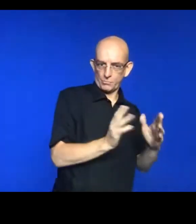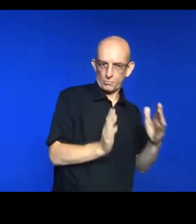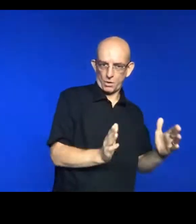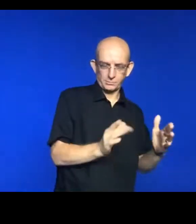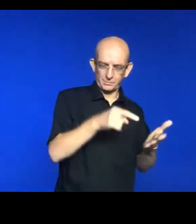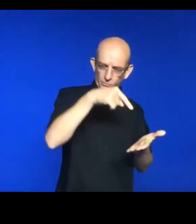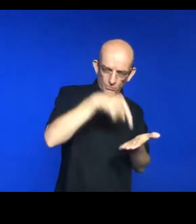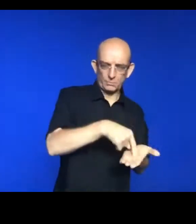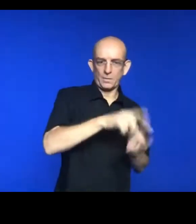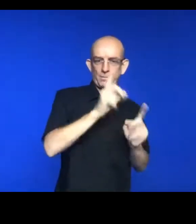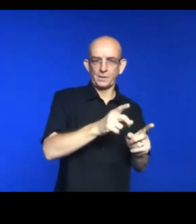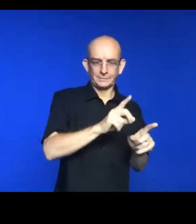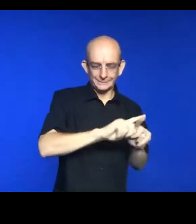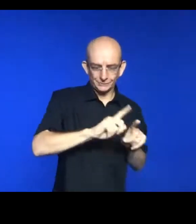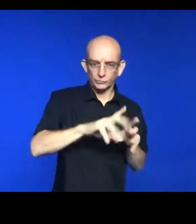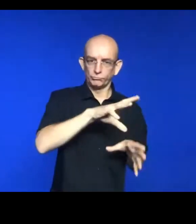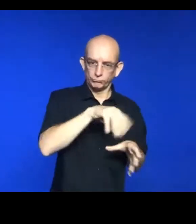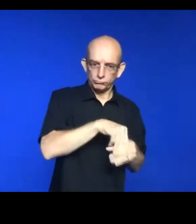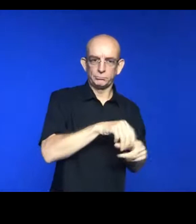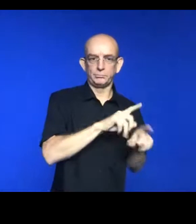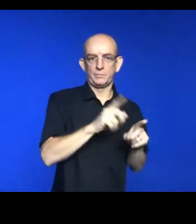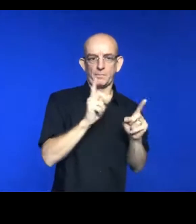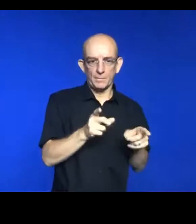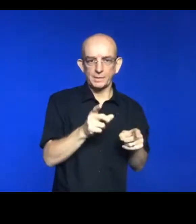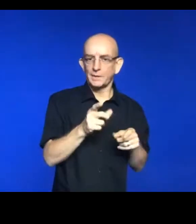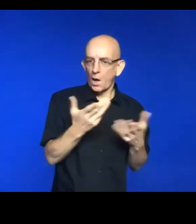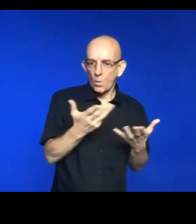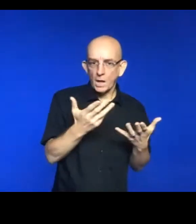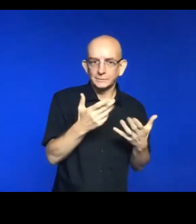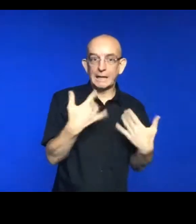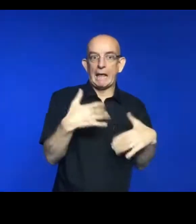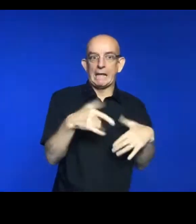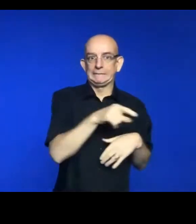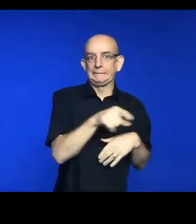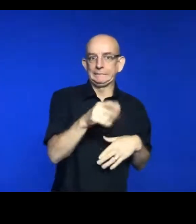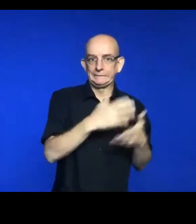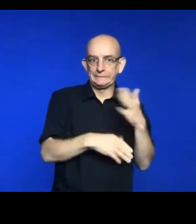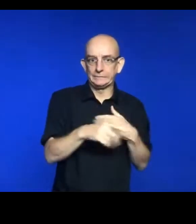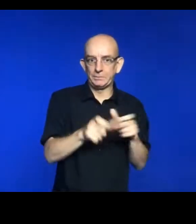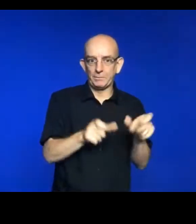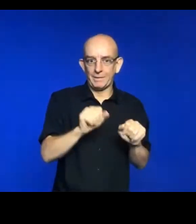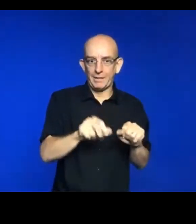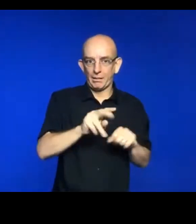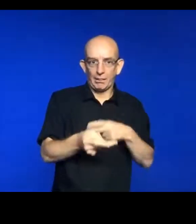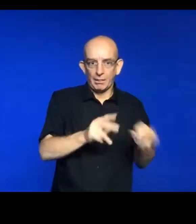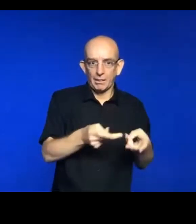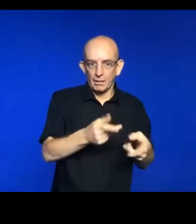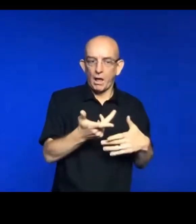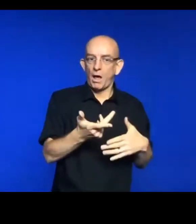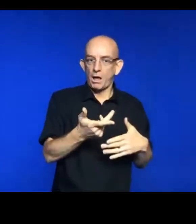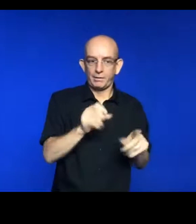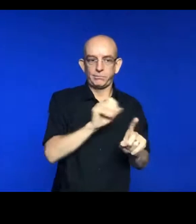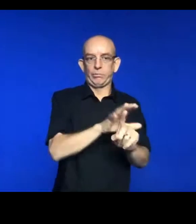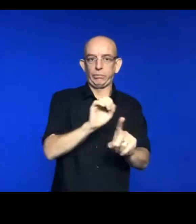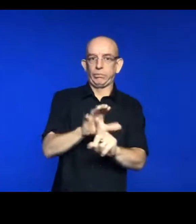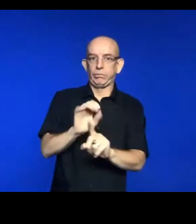an increased risk of getting the disease, and that is the first risk. The